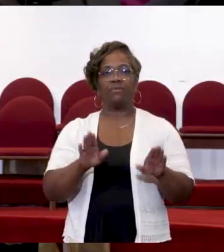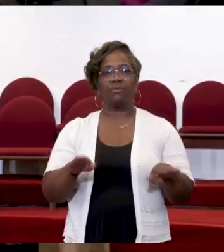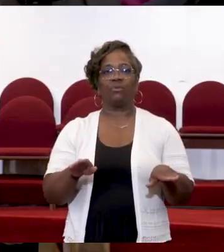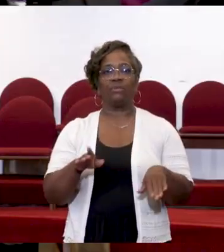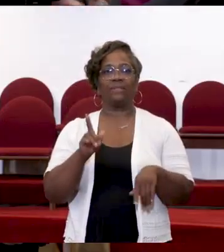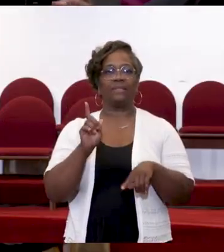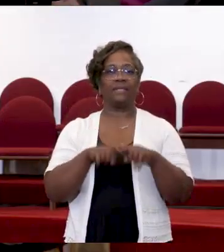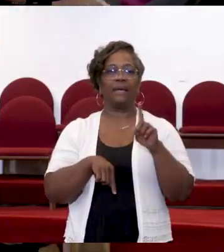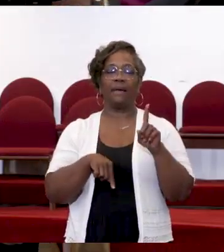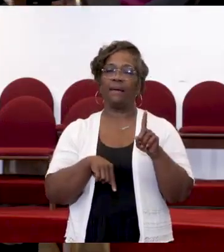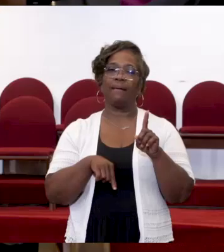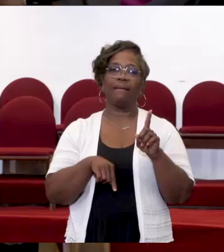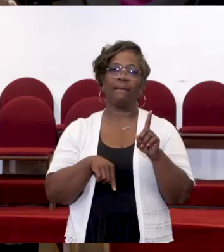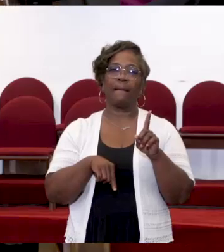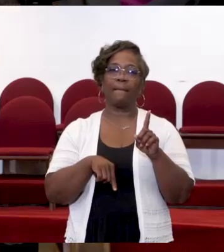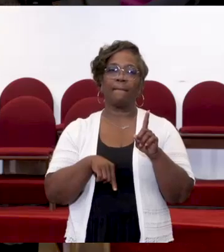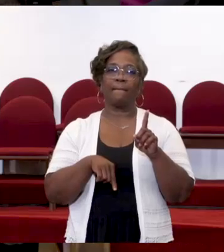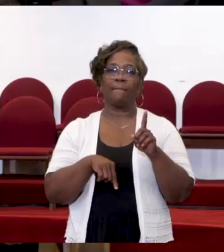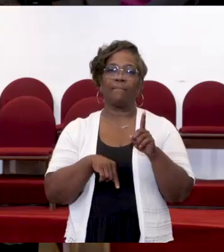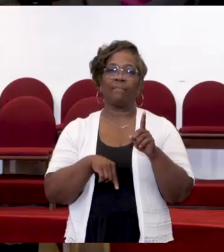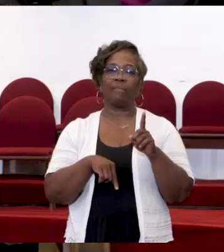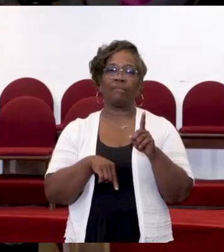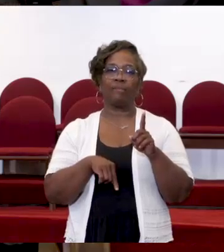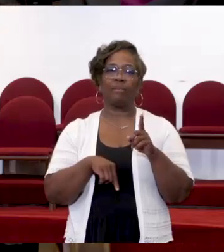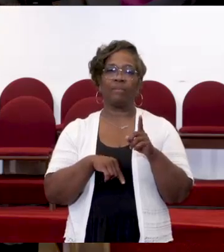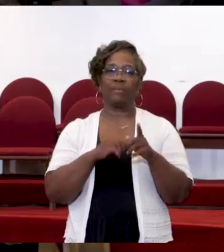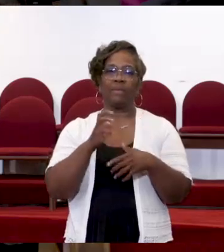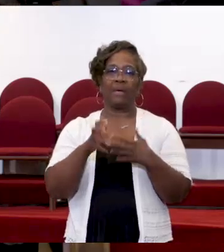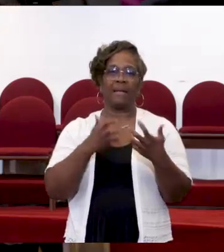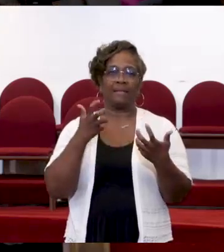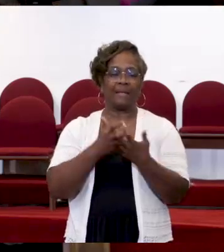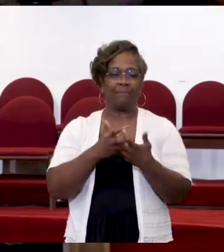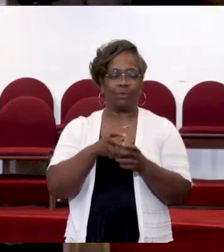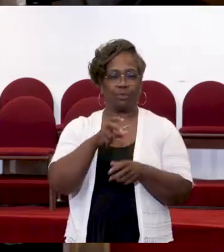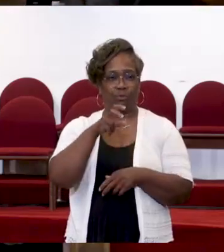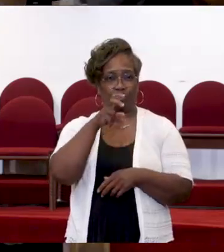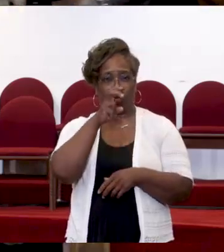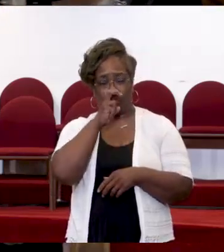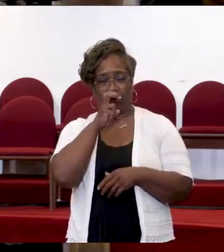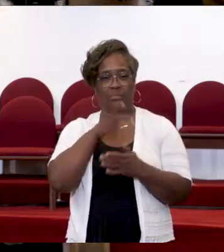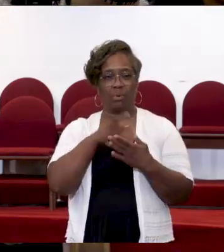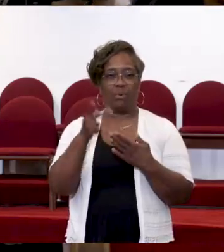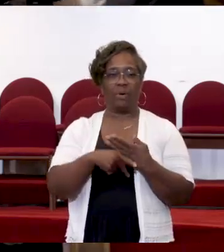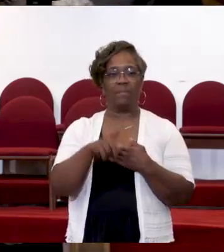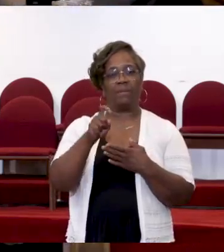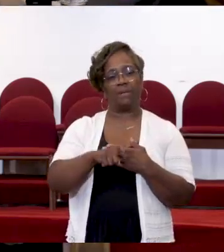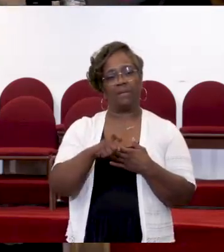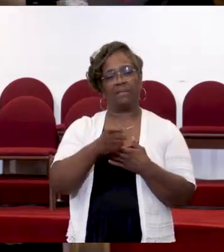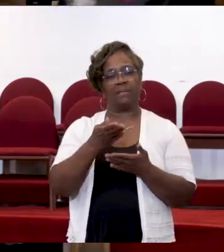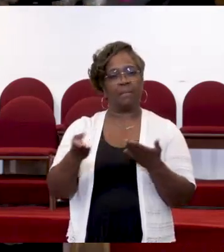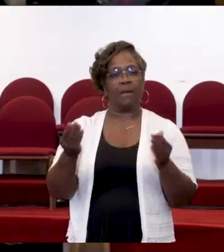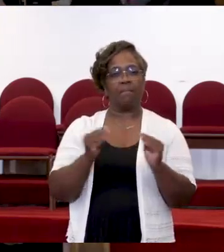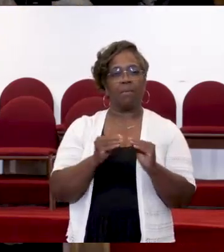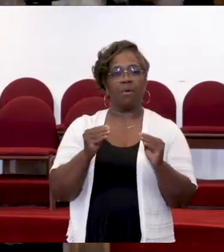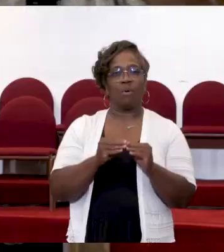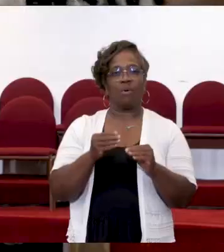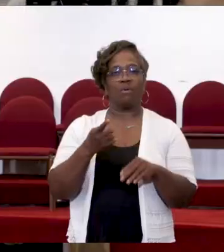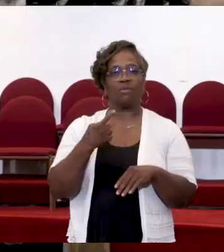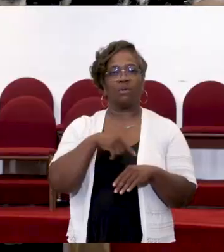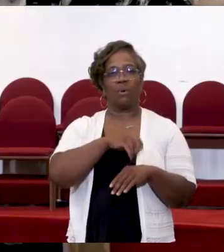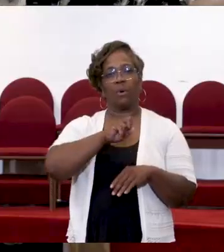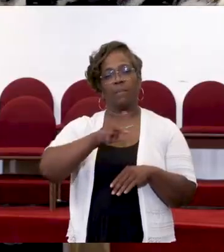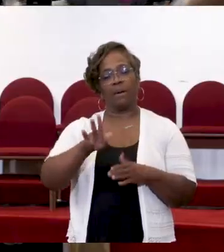able to adapt to strict programming. They need something a little bit more. So therefore, we go back to